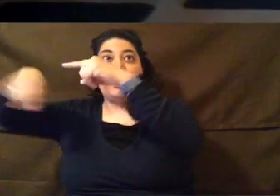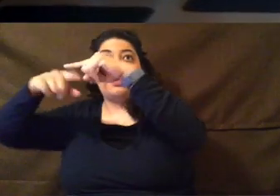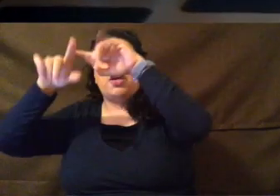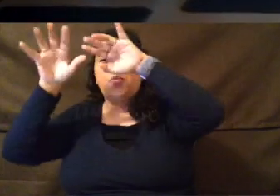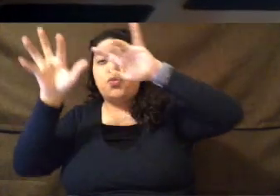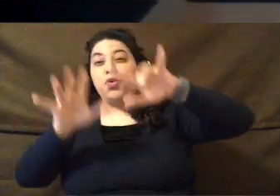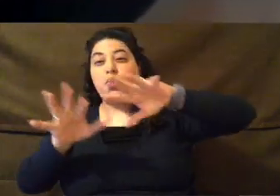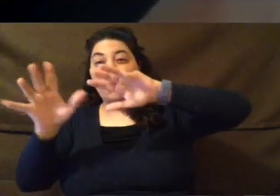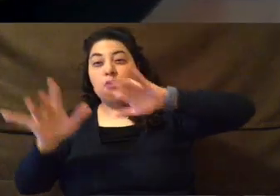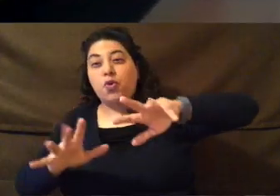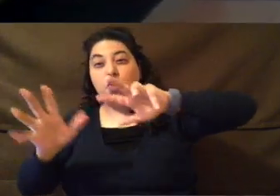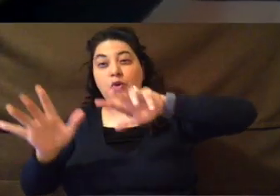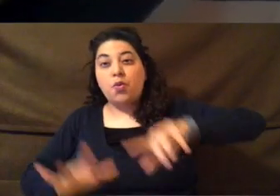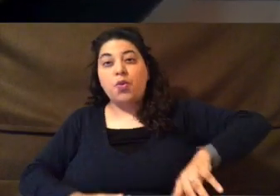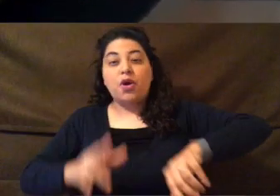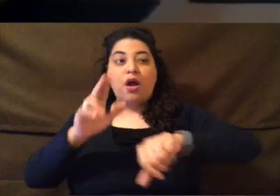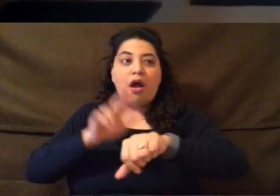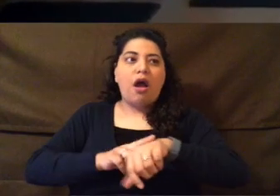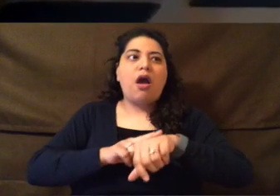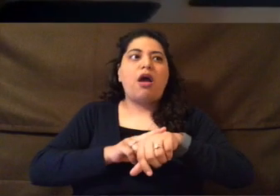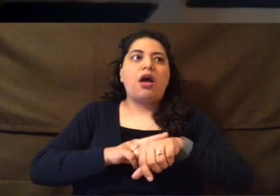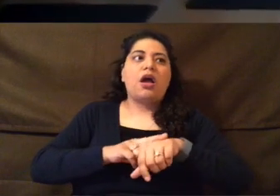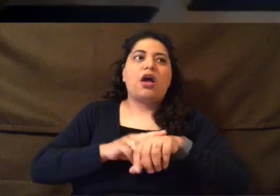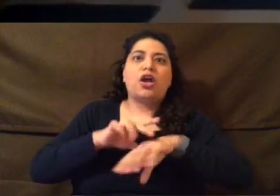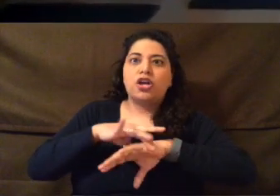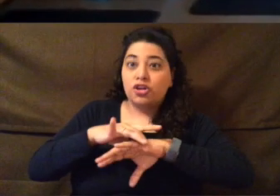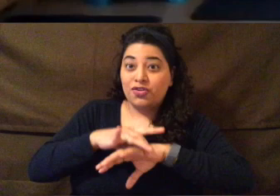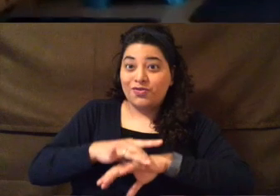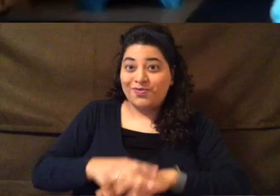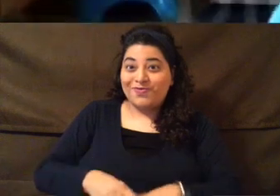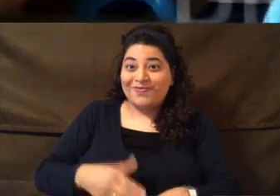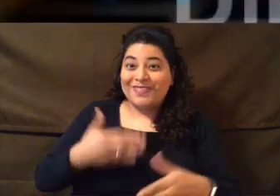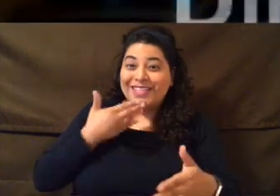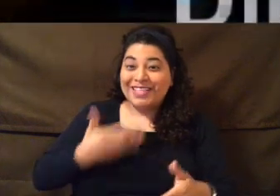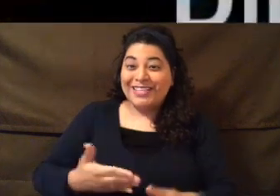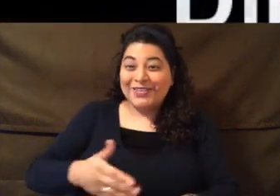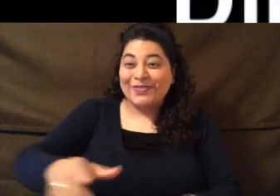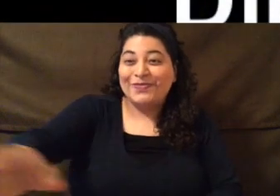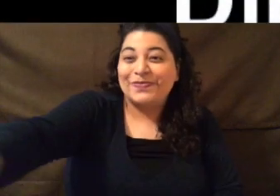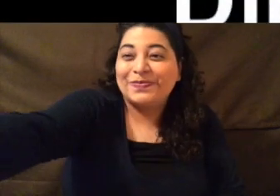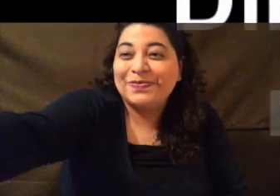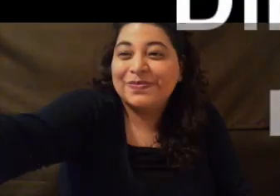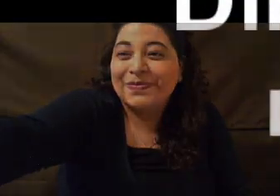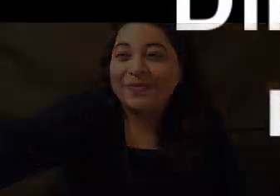then it precipitates on the land. Thank you.